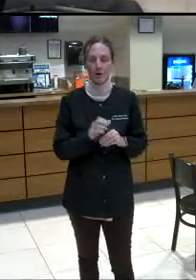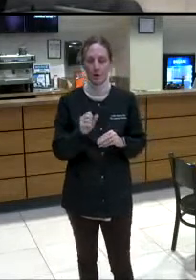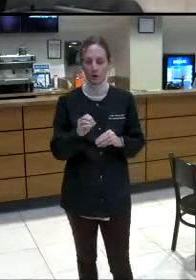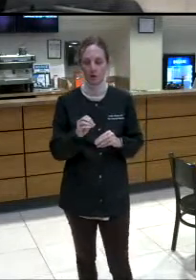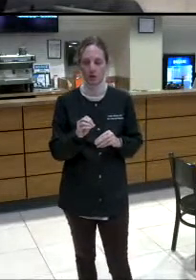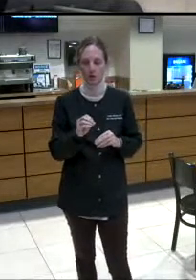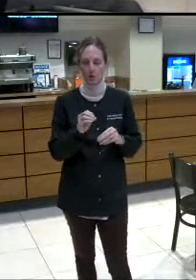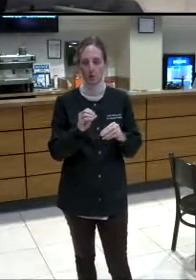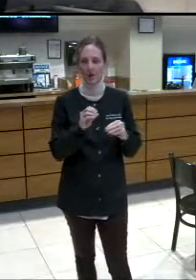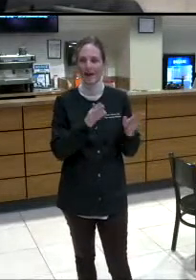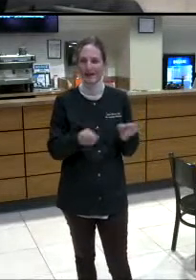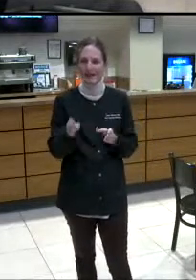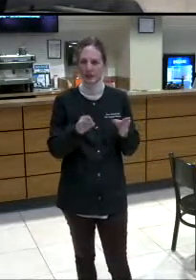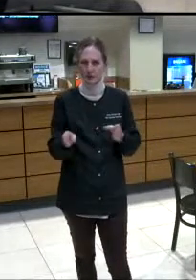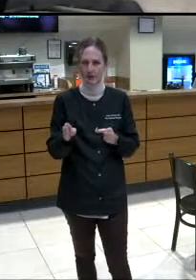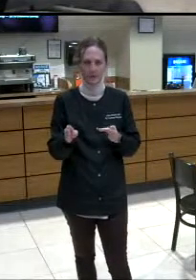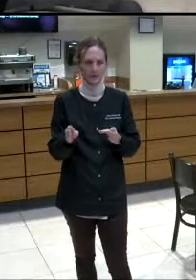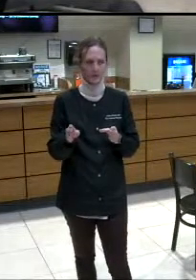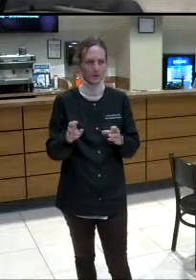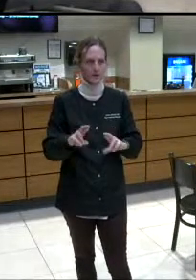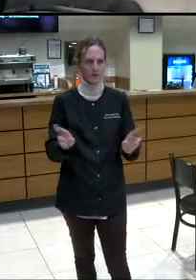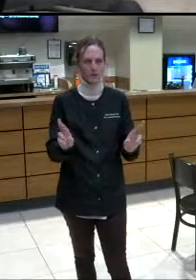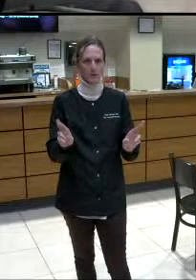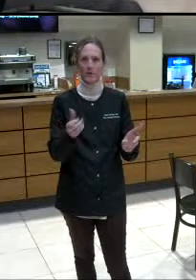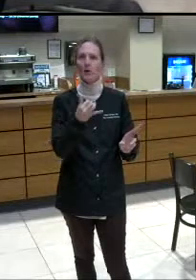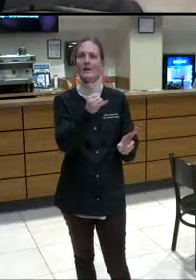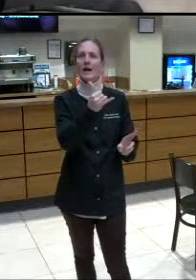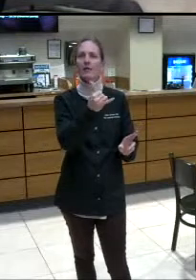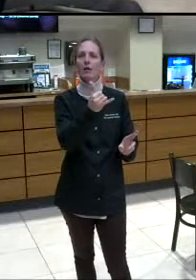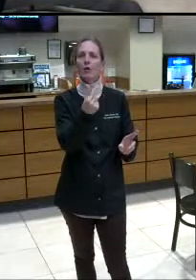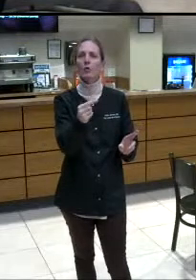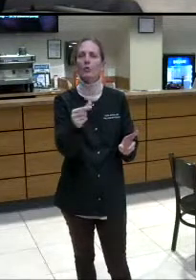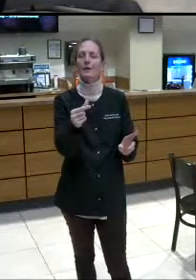yellow, green, and blue boxes.